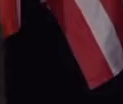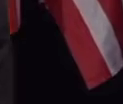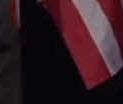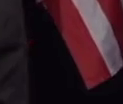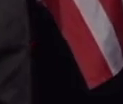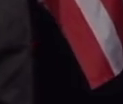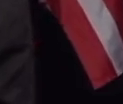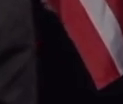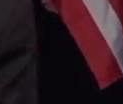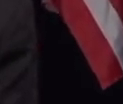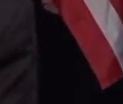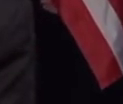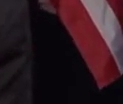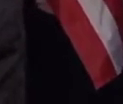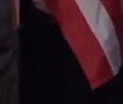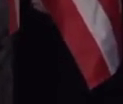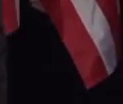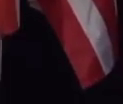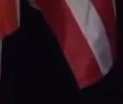from that pulpit